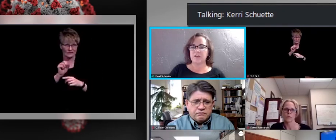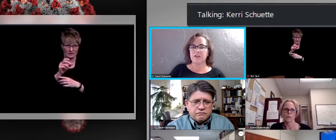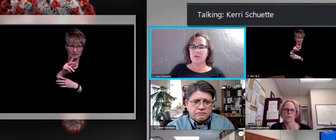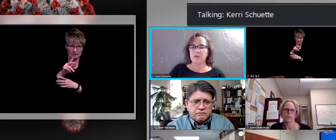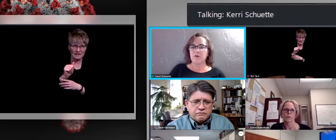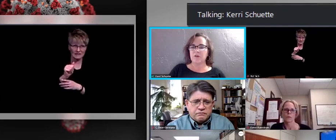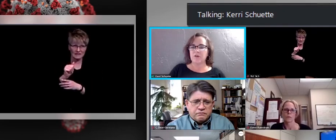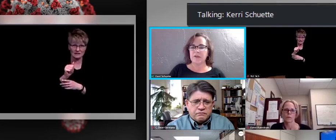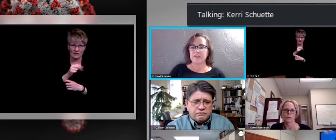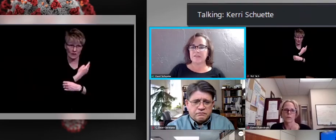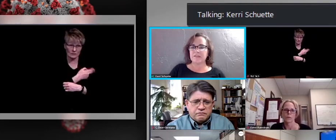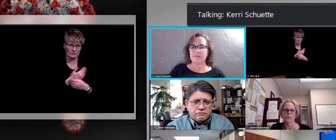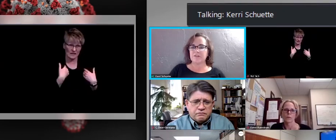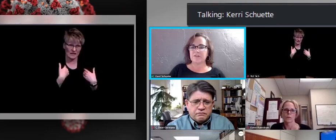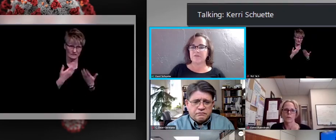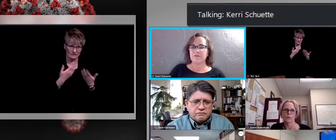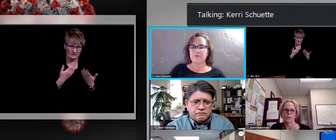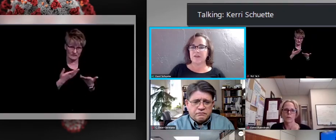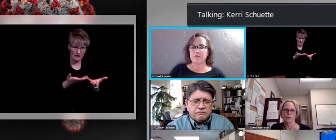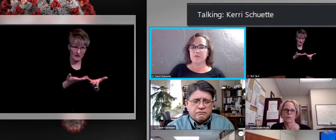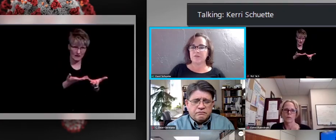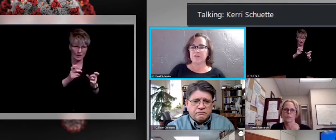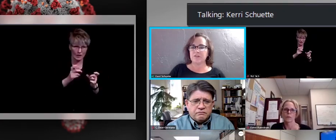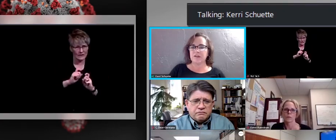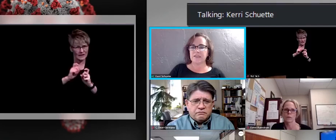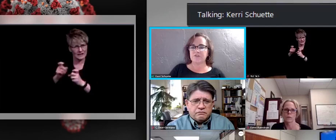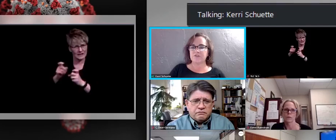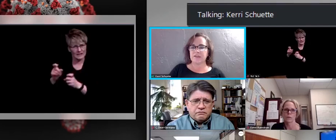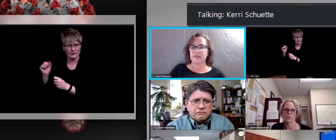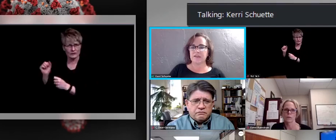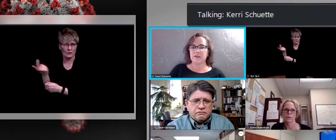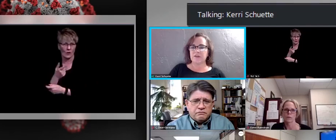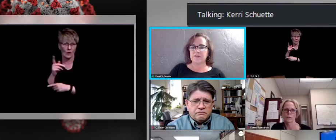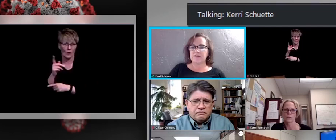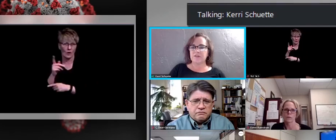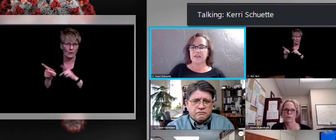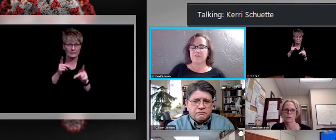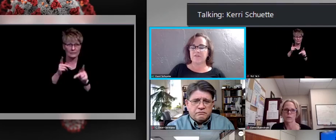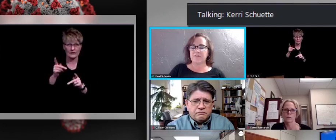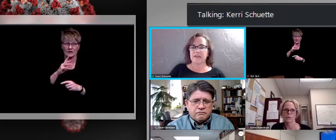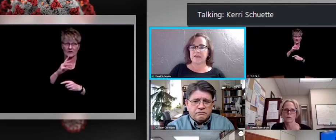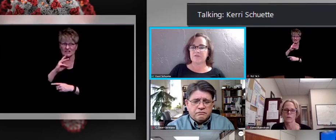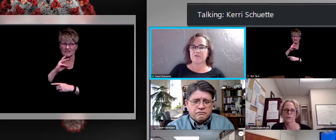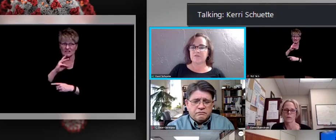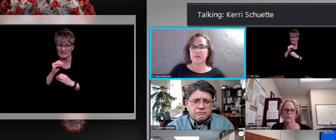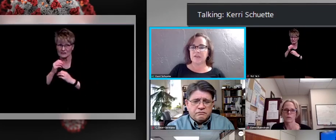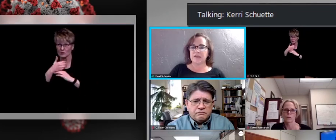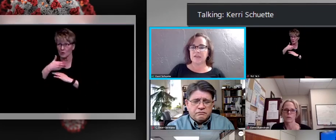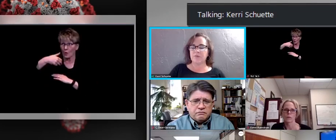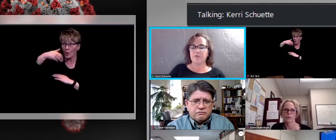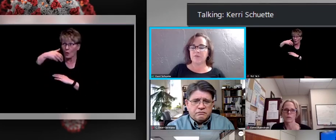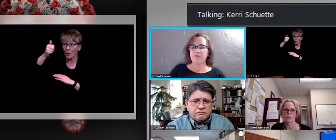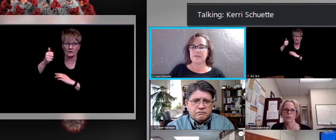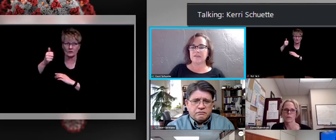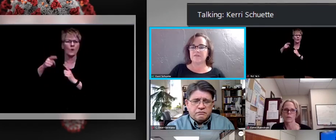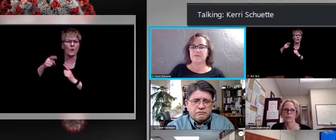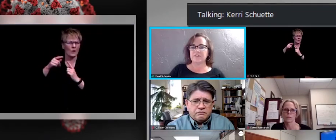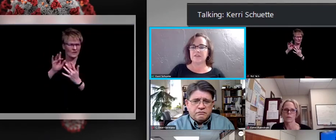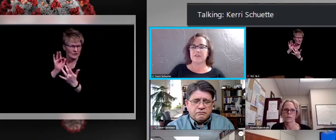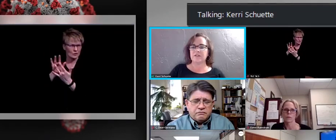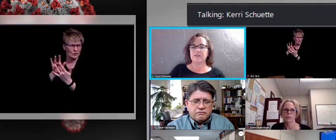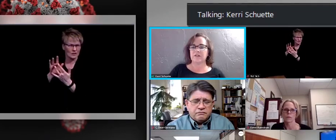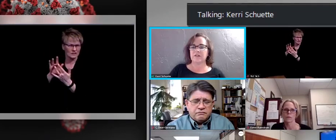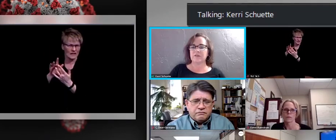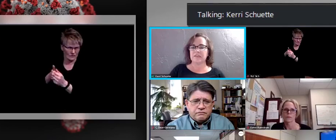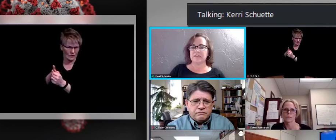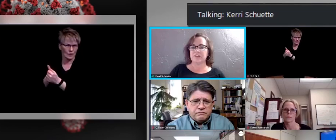information to all patients 60 years of age and older when they do contact tracing so they can advocate to get this drug early and help prevent the onset of